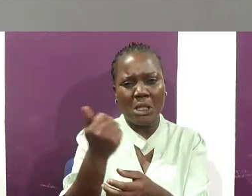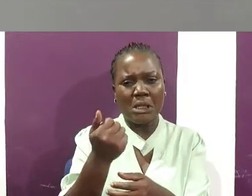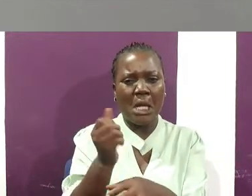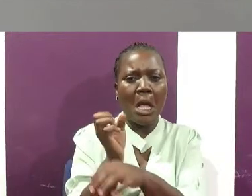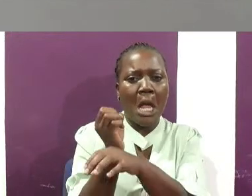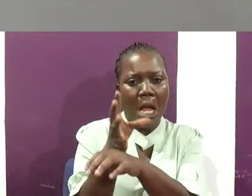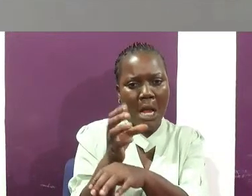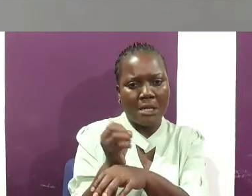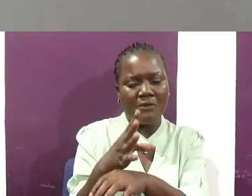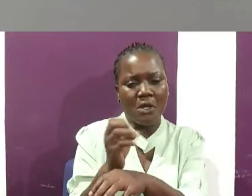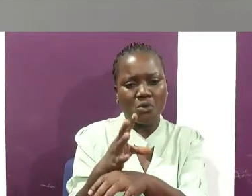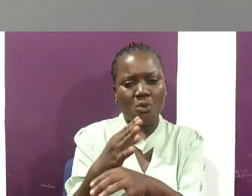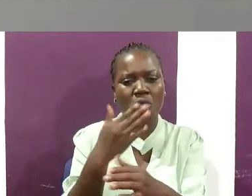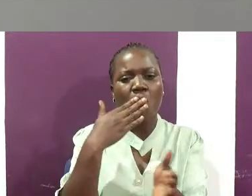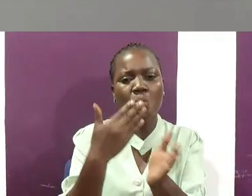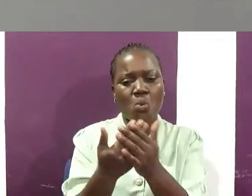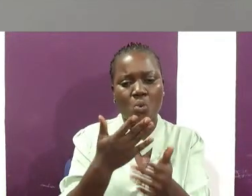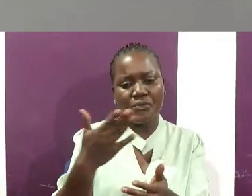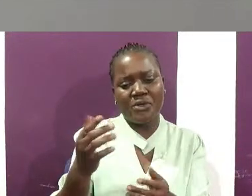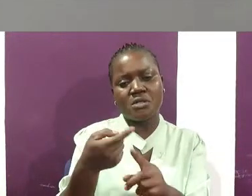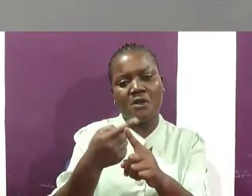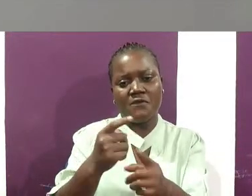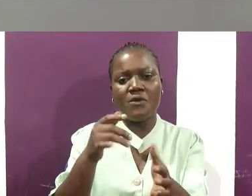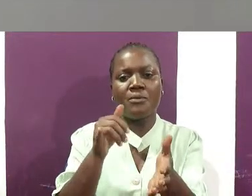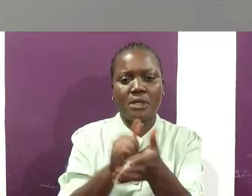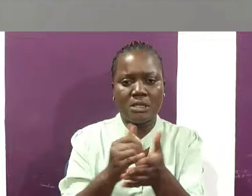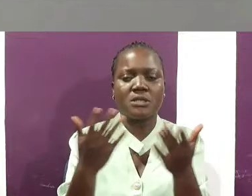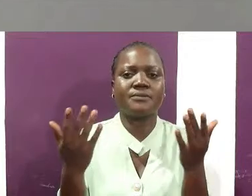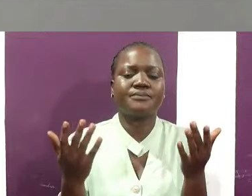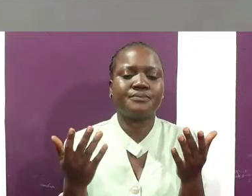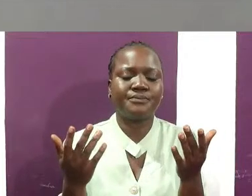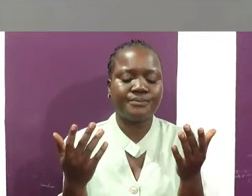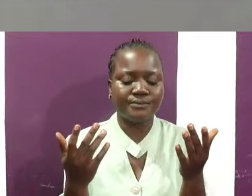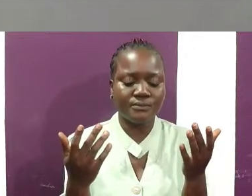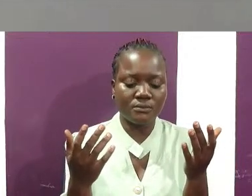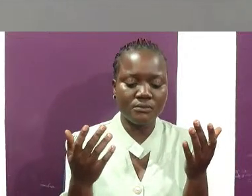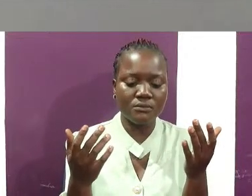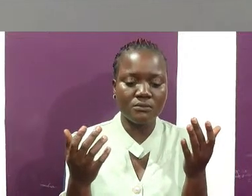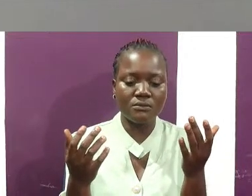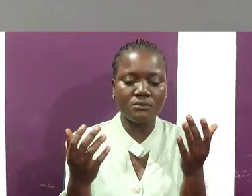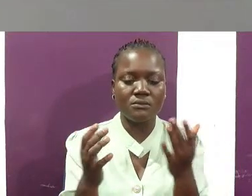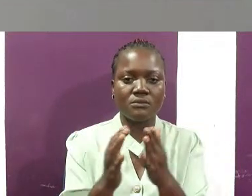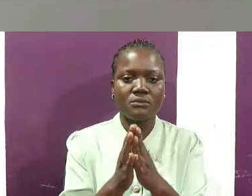In the first century church, first of all, Christians went daily to the temple.